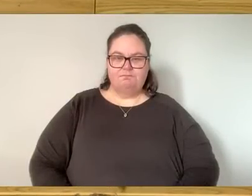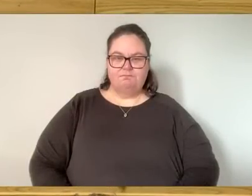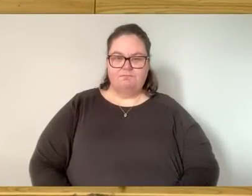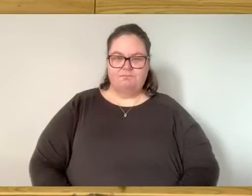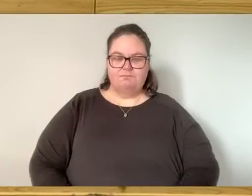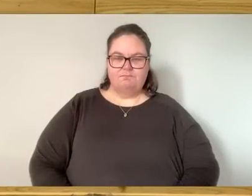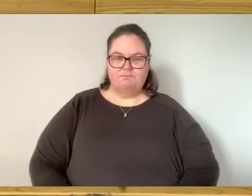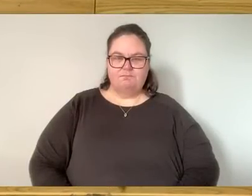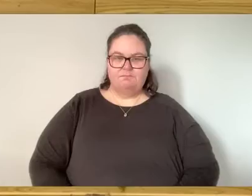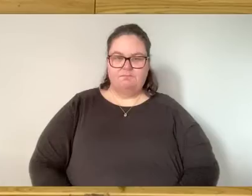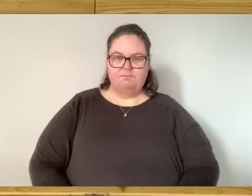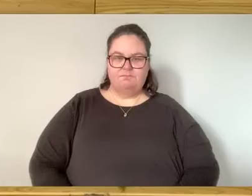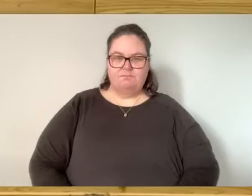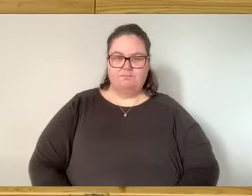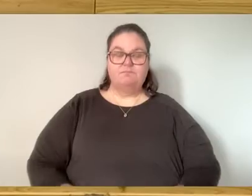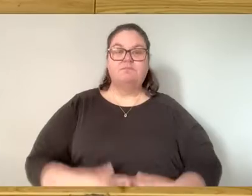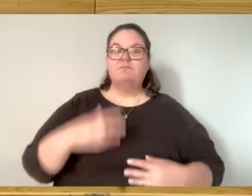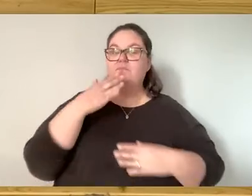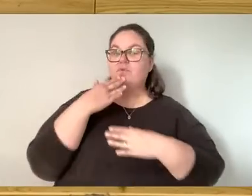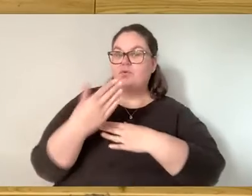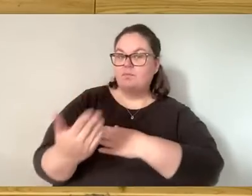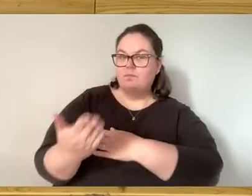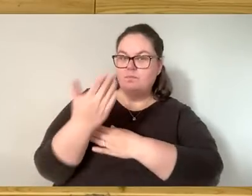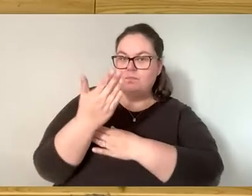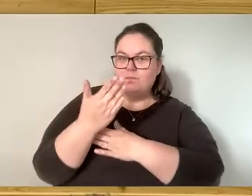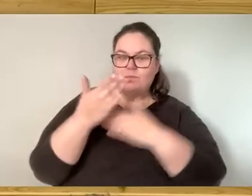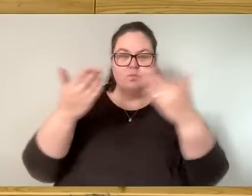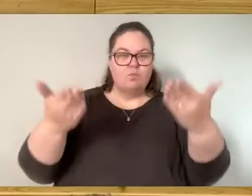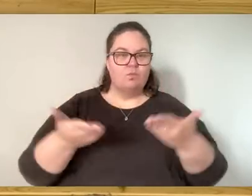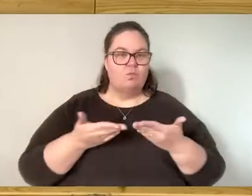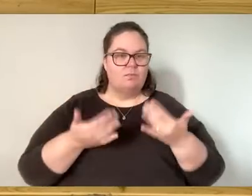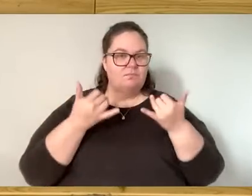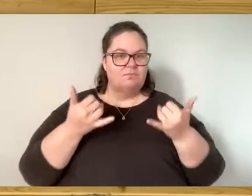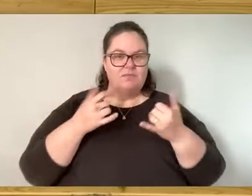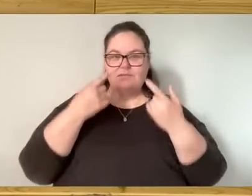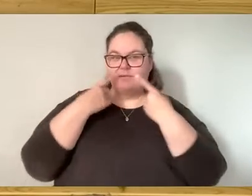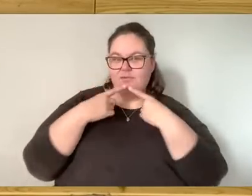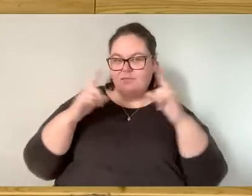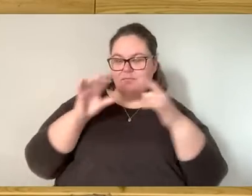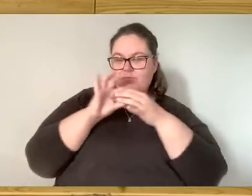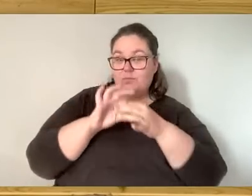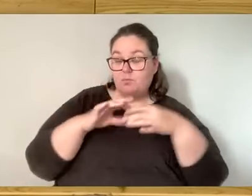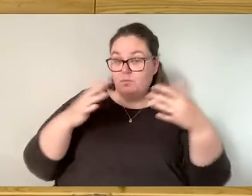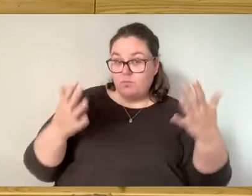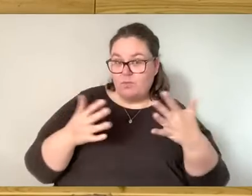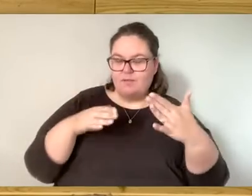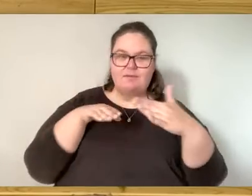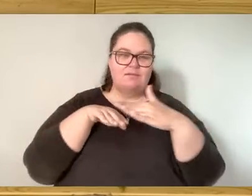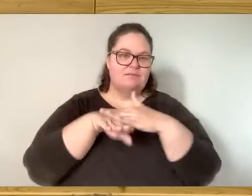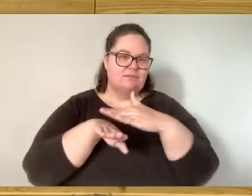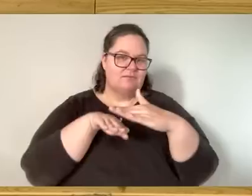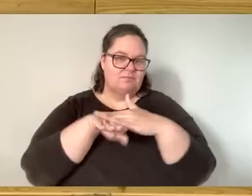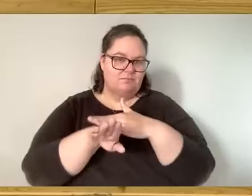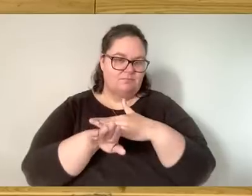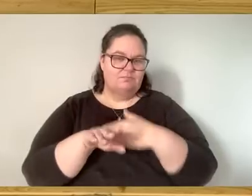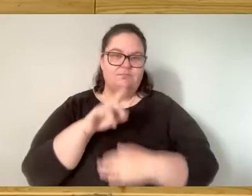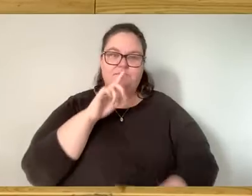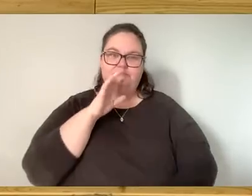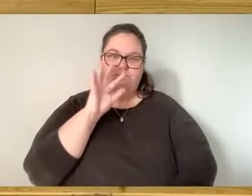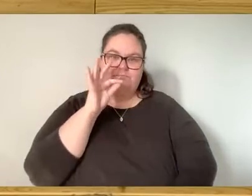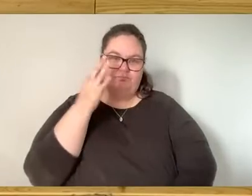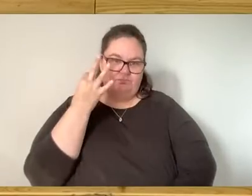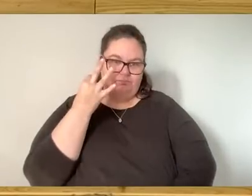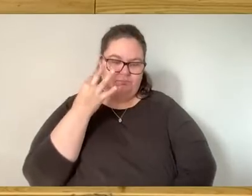Good morning, everyone, and welcome to today's announcement related to accessibility. Bonjour. Welcome,